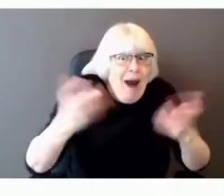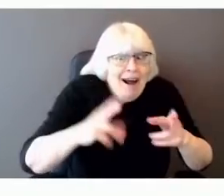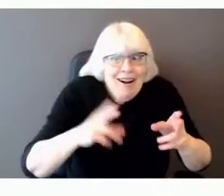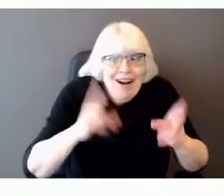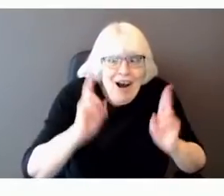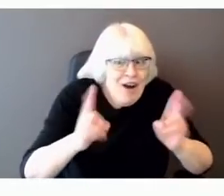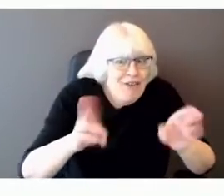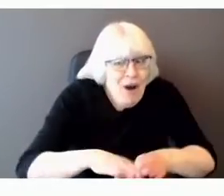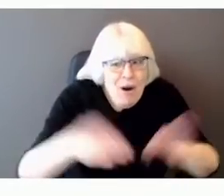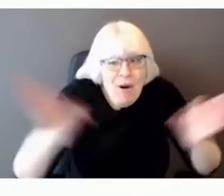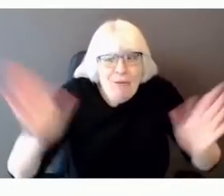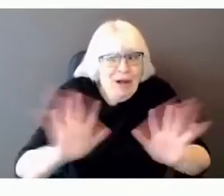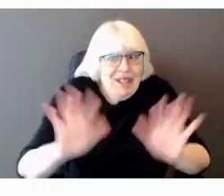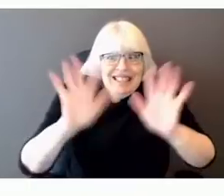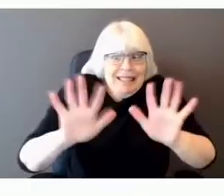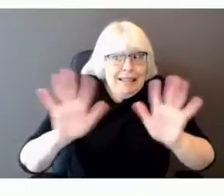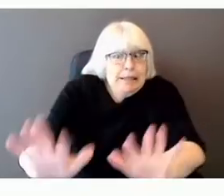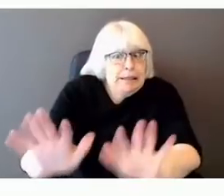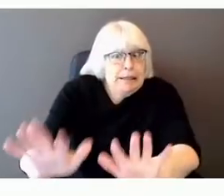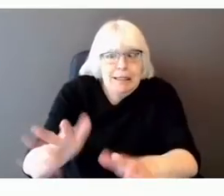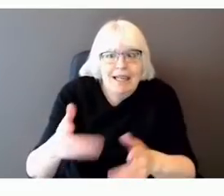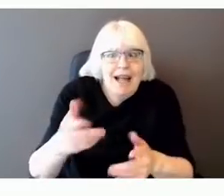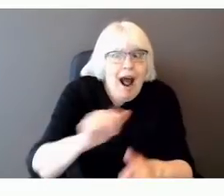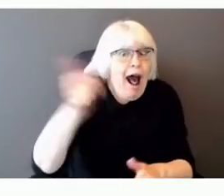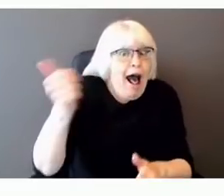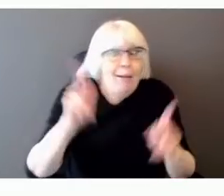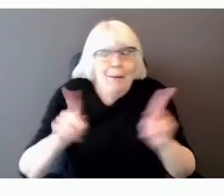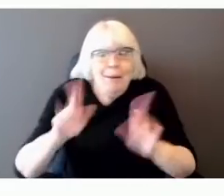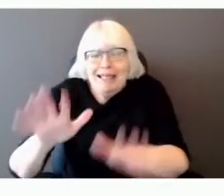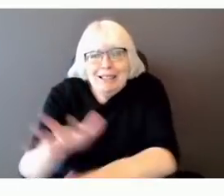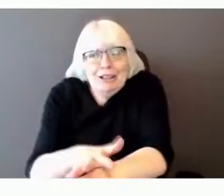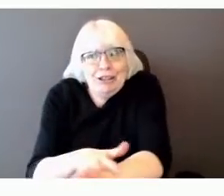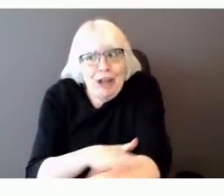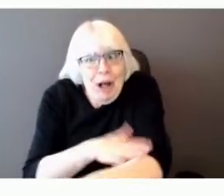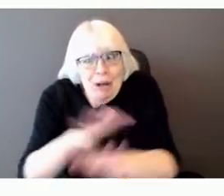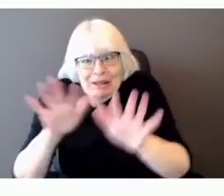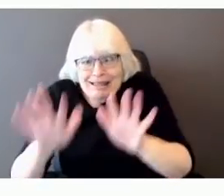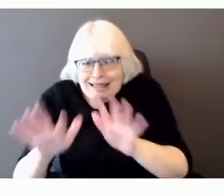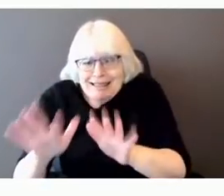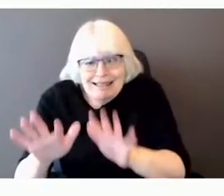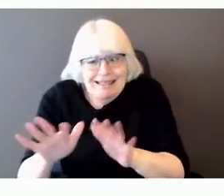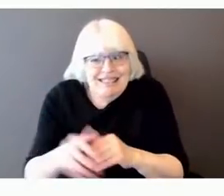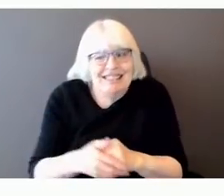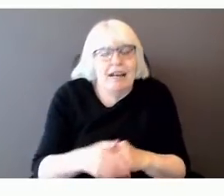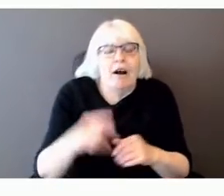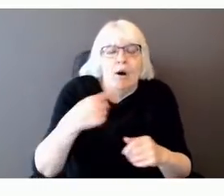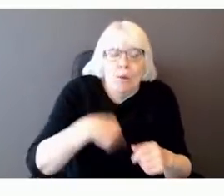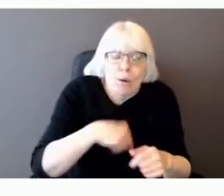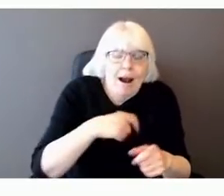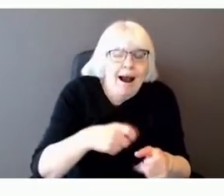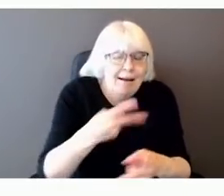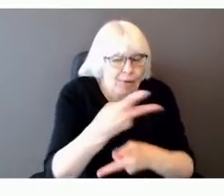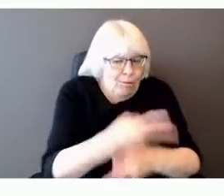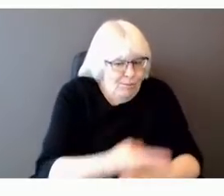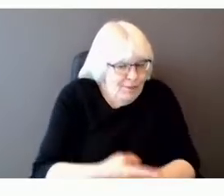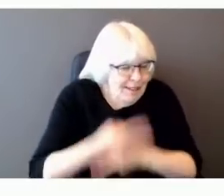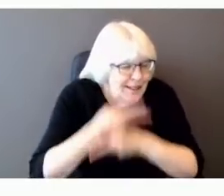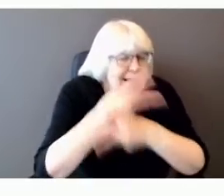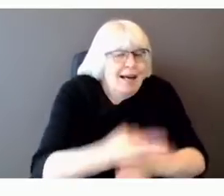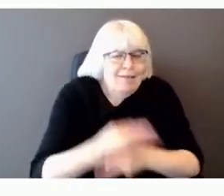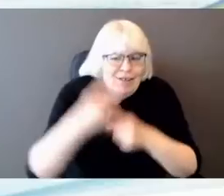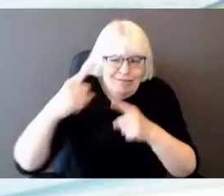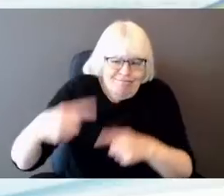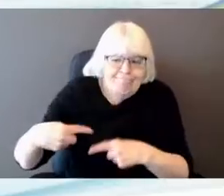This plan is built on the steady and cautious approach that we have used really throughout this pandemic.